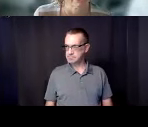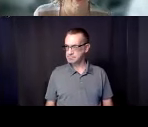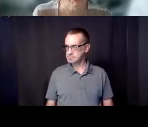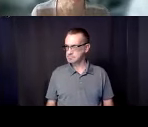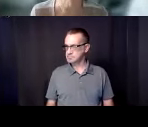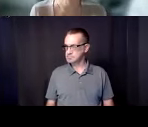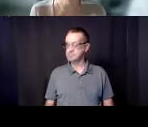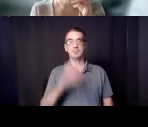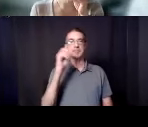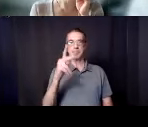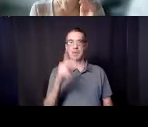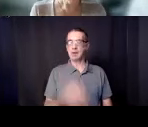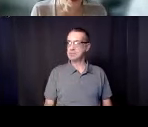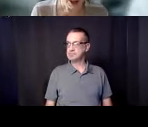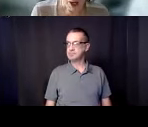Okay.